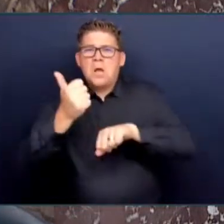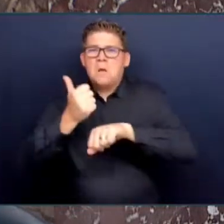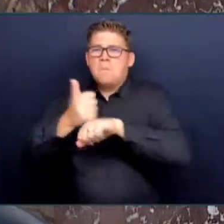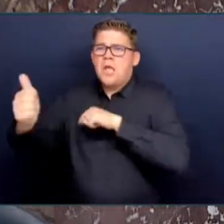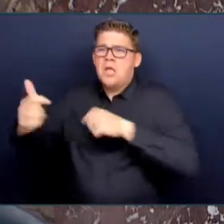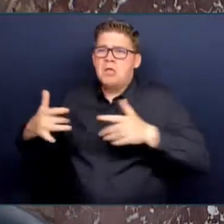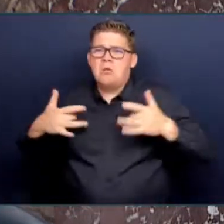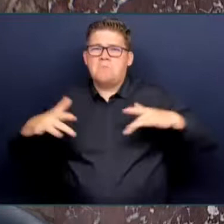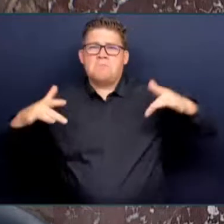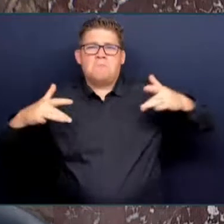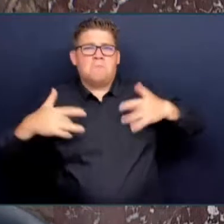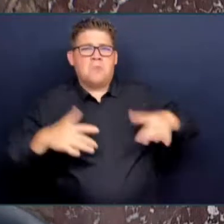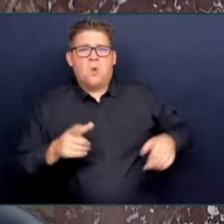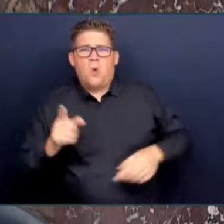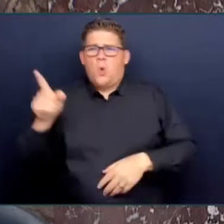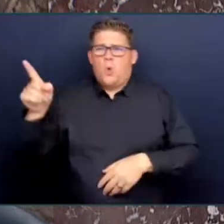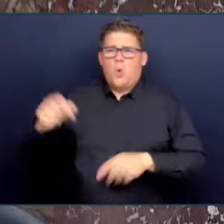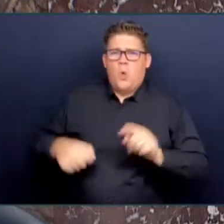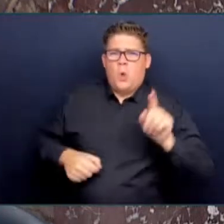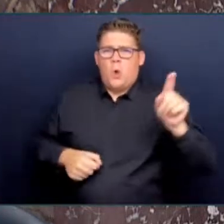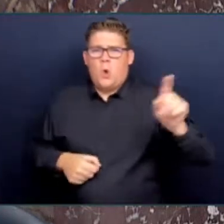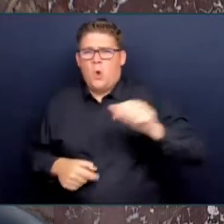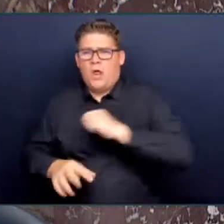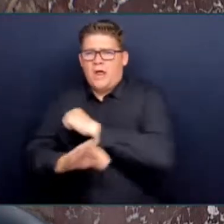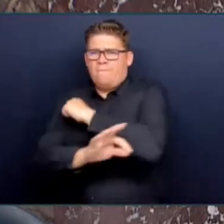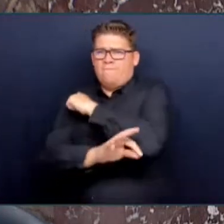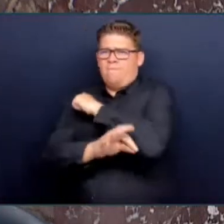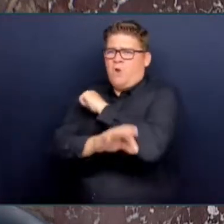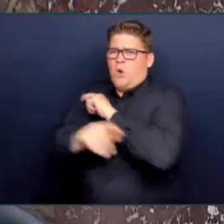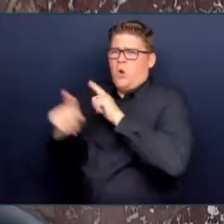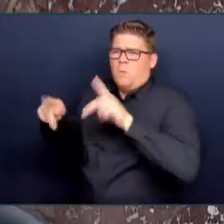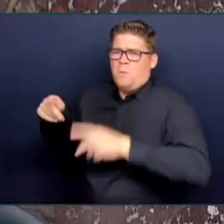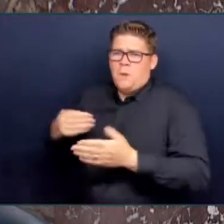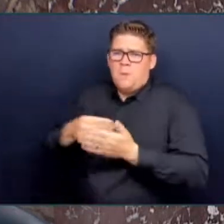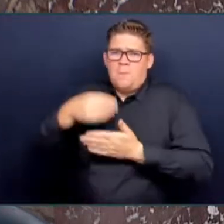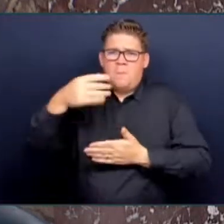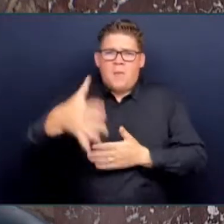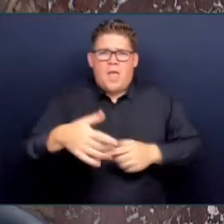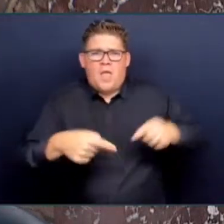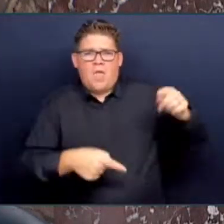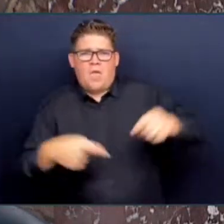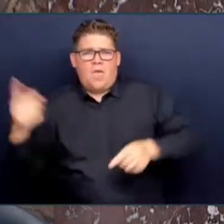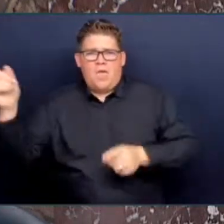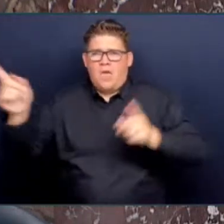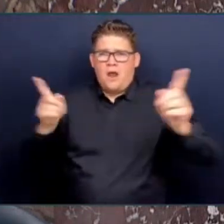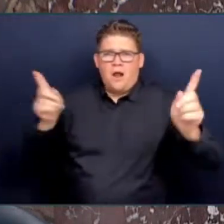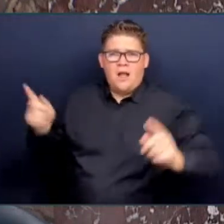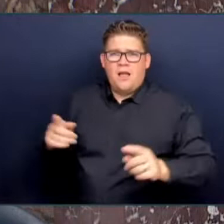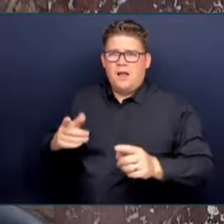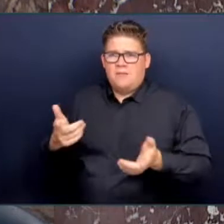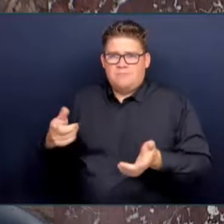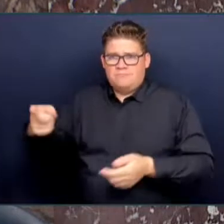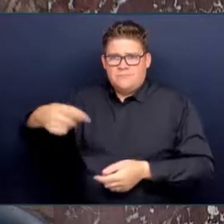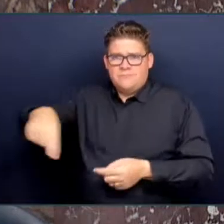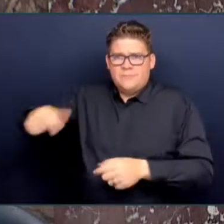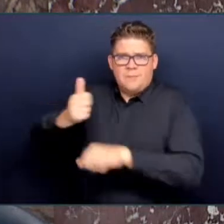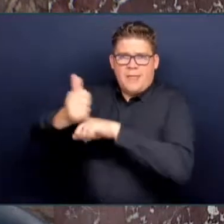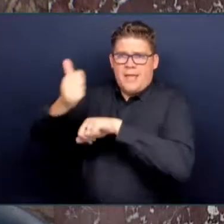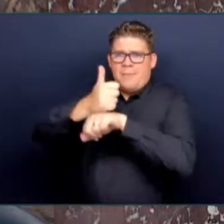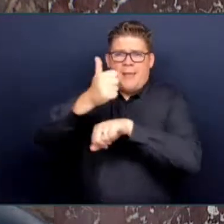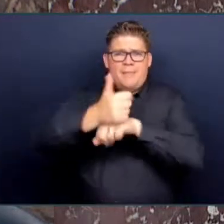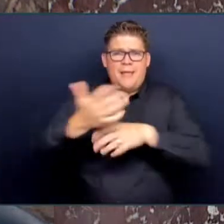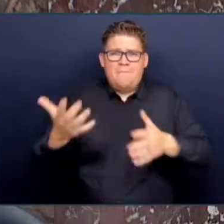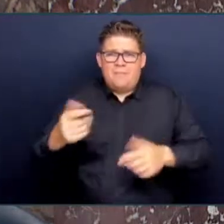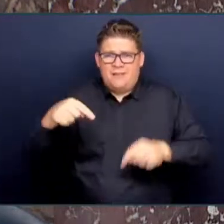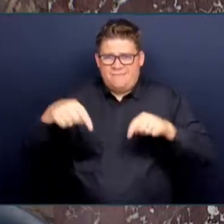fact is that is their record. So, Mr. Speaker, with the highest rents in the country, right here in the Lower